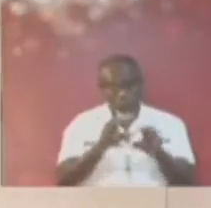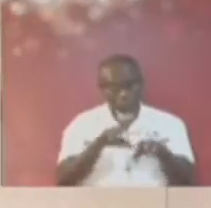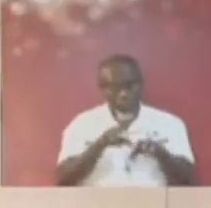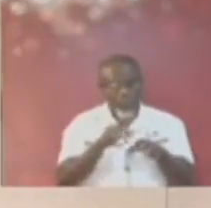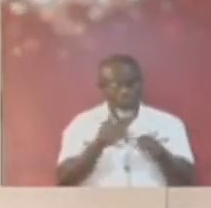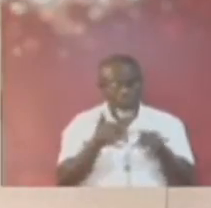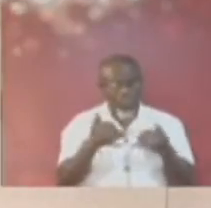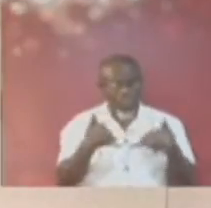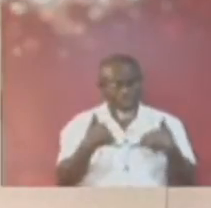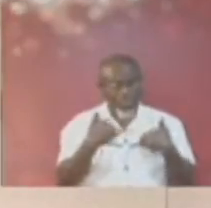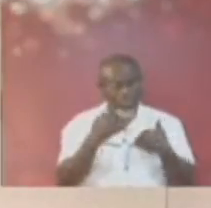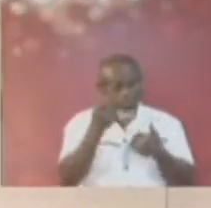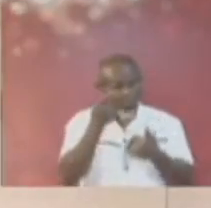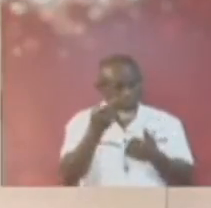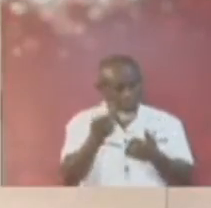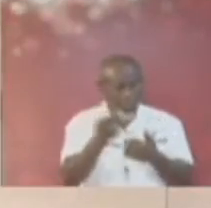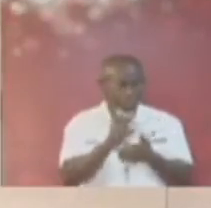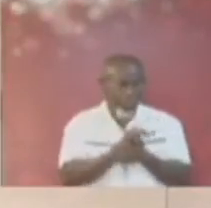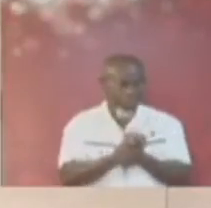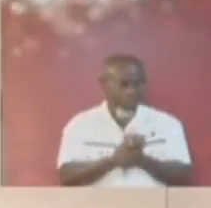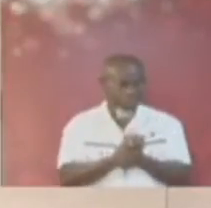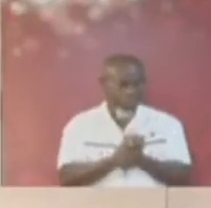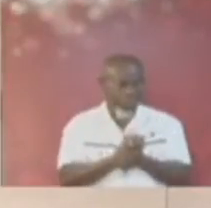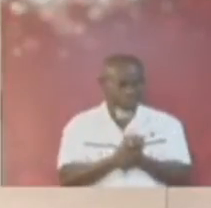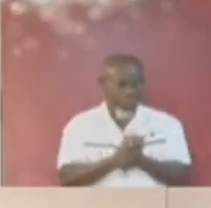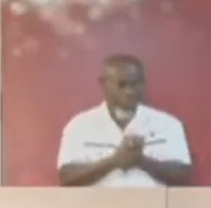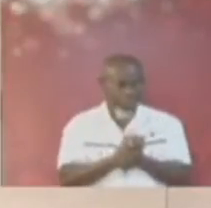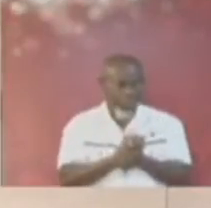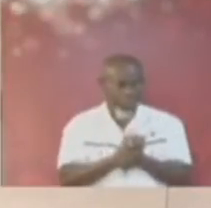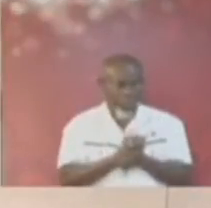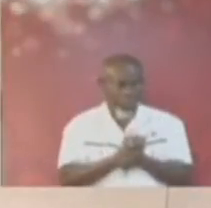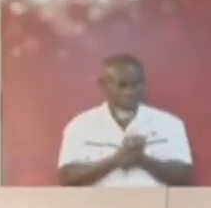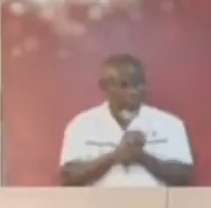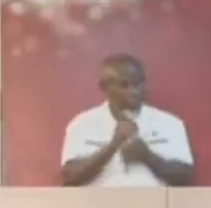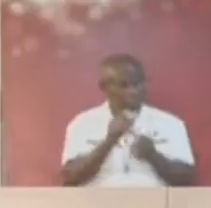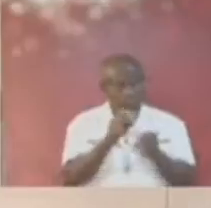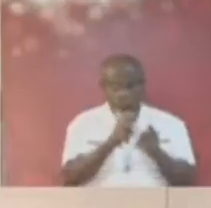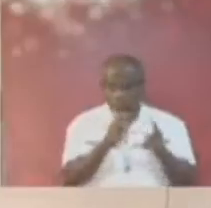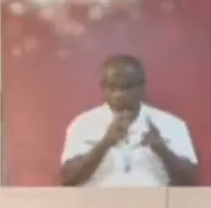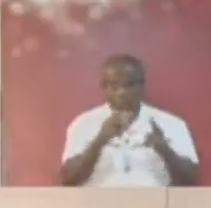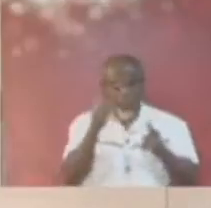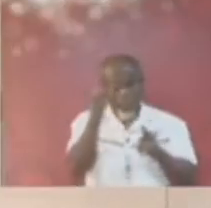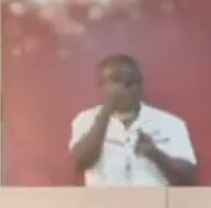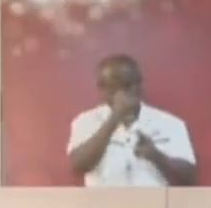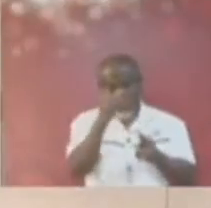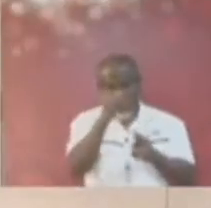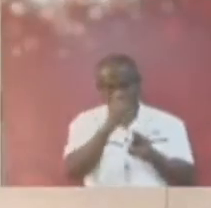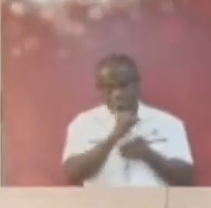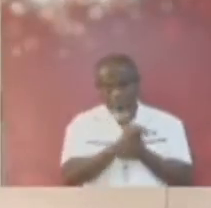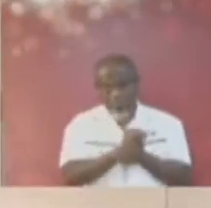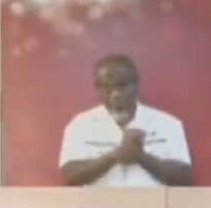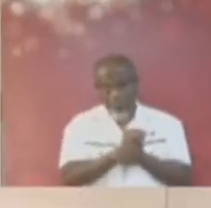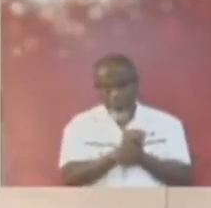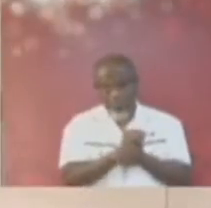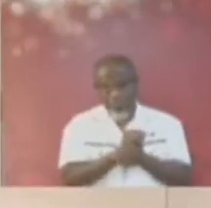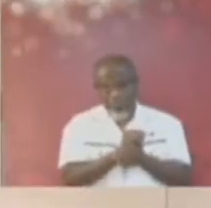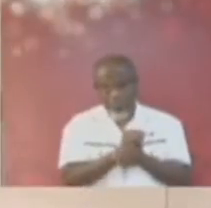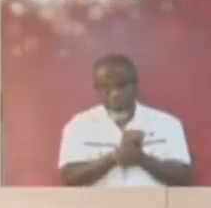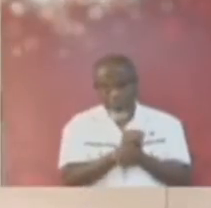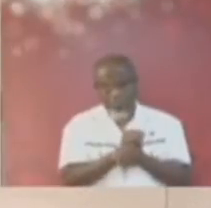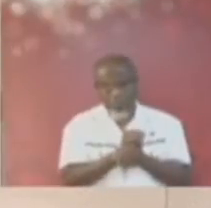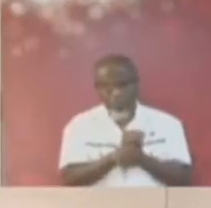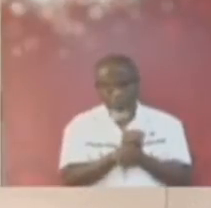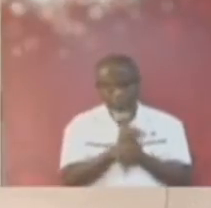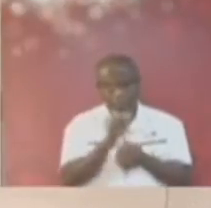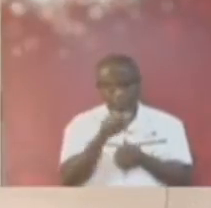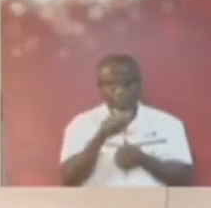Thank you very much. Those are some very serious, probably startling figures to some of us. Now, just to address the plateau, because that was the next question.